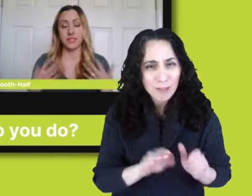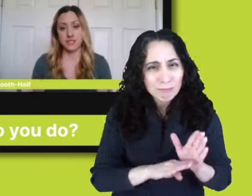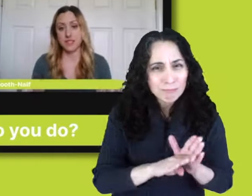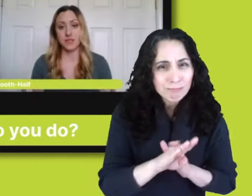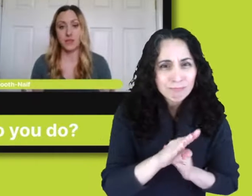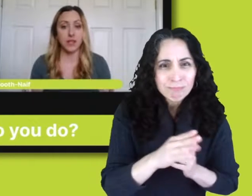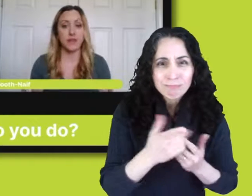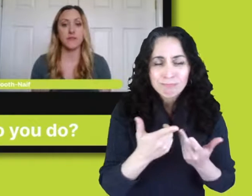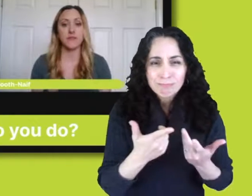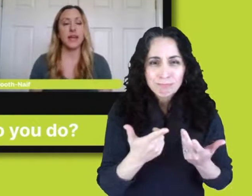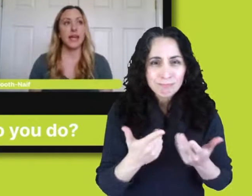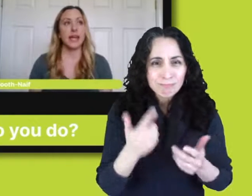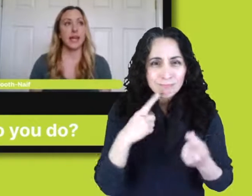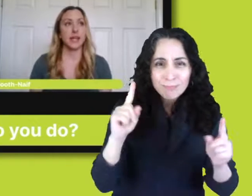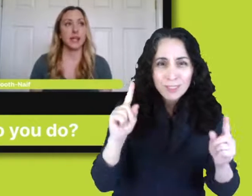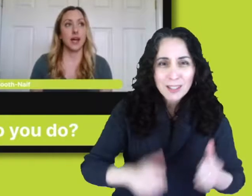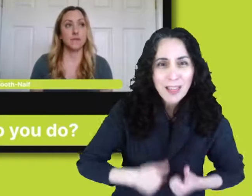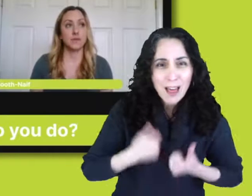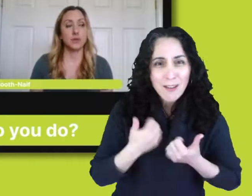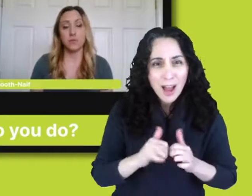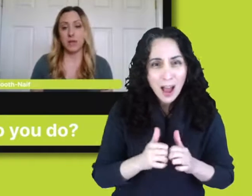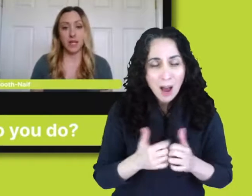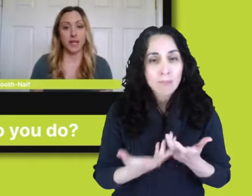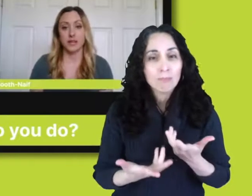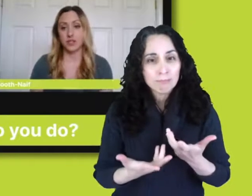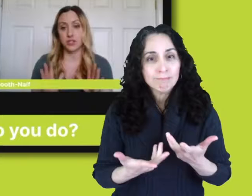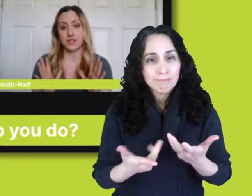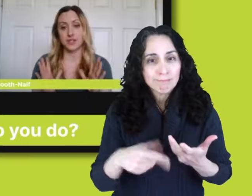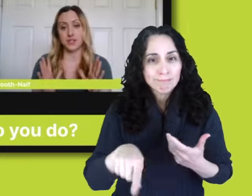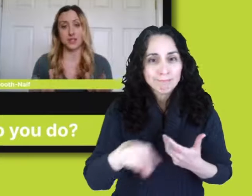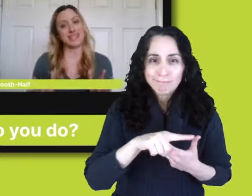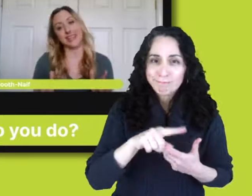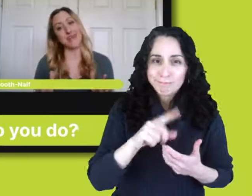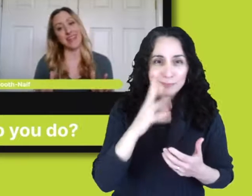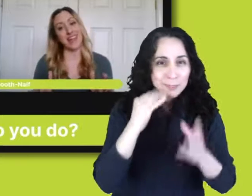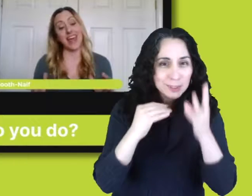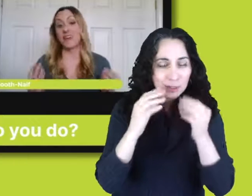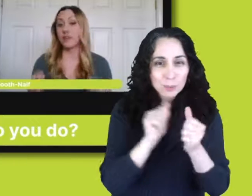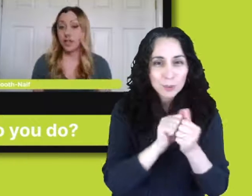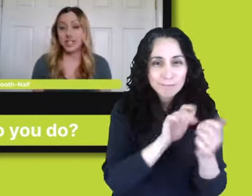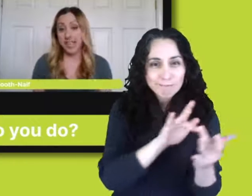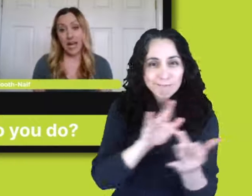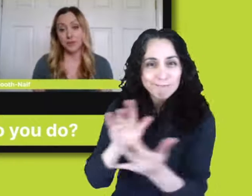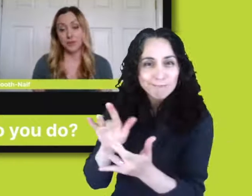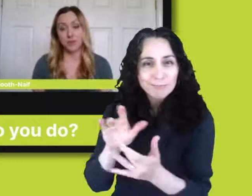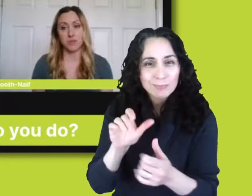and have a successful life. And social media has just, saved me on that. And